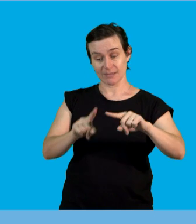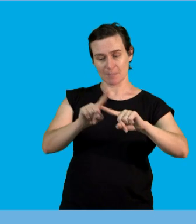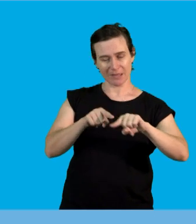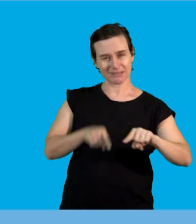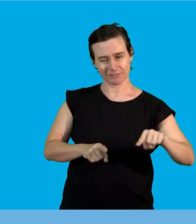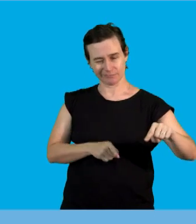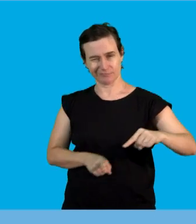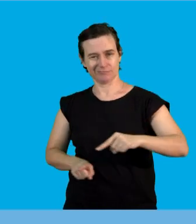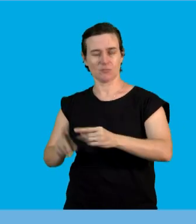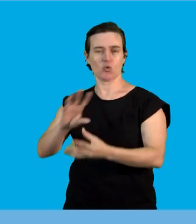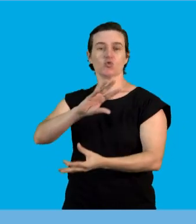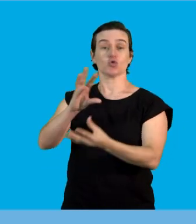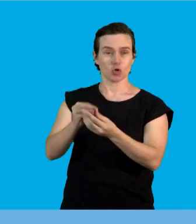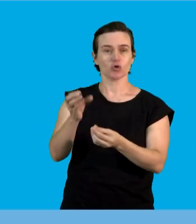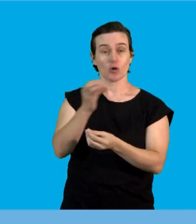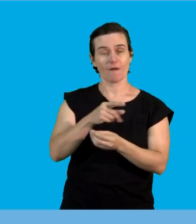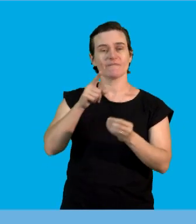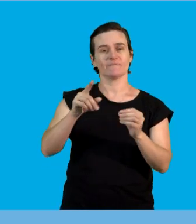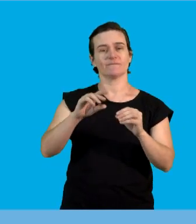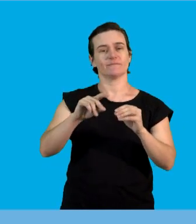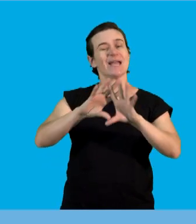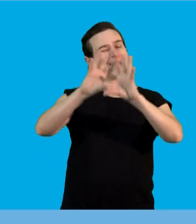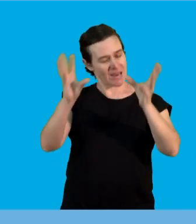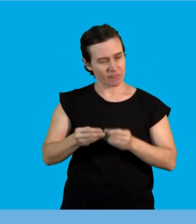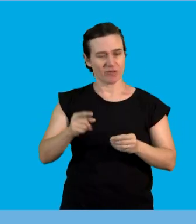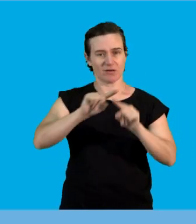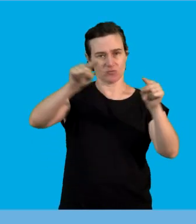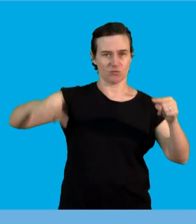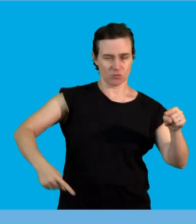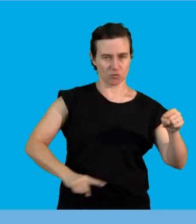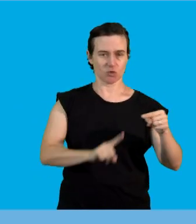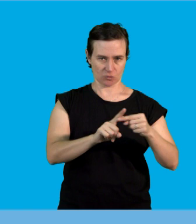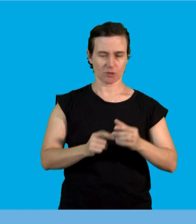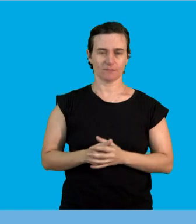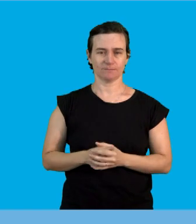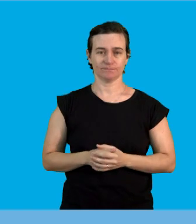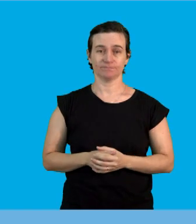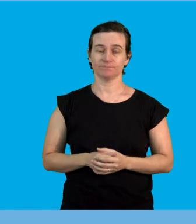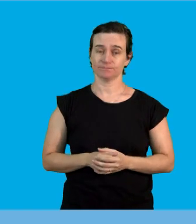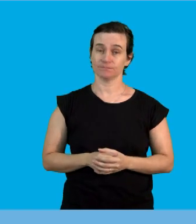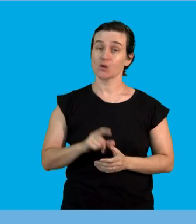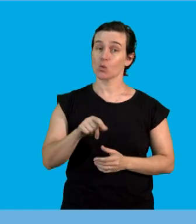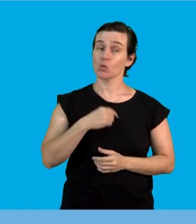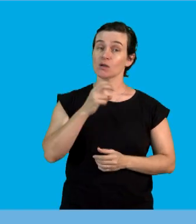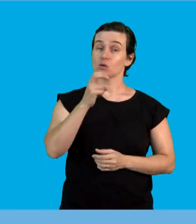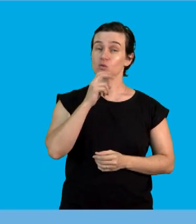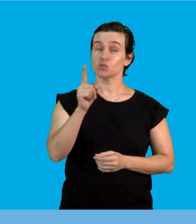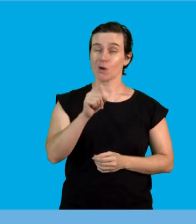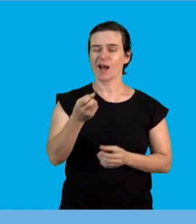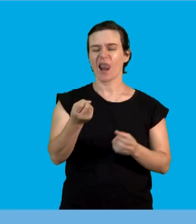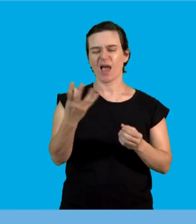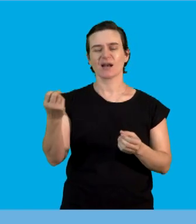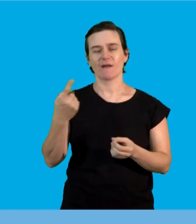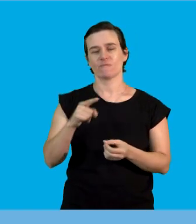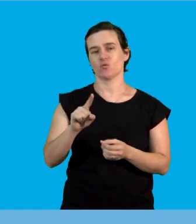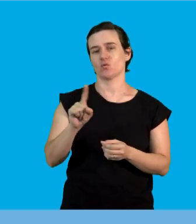up together here and be equal to the total current of the entire circuit. Remember, we are using our